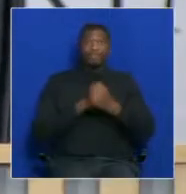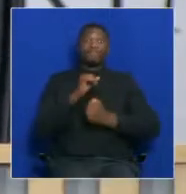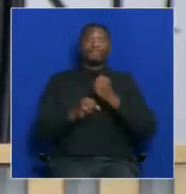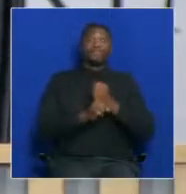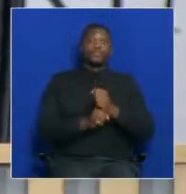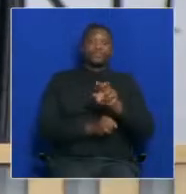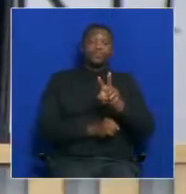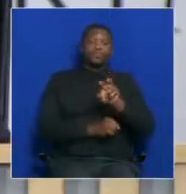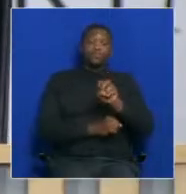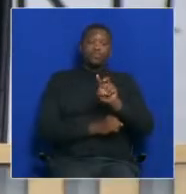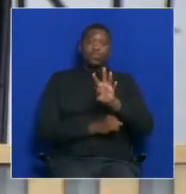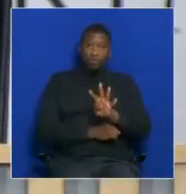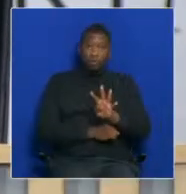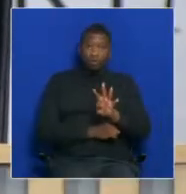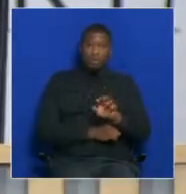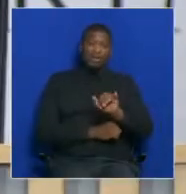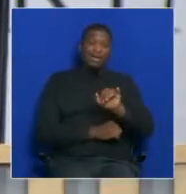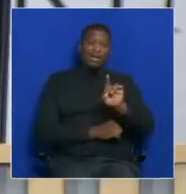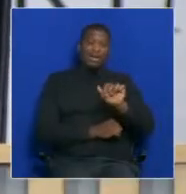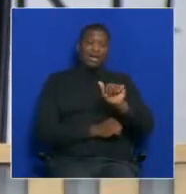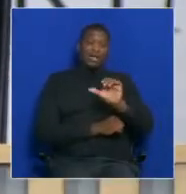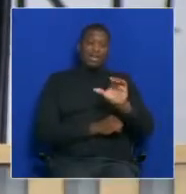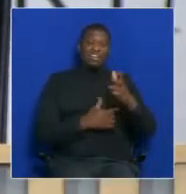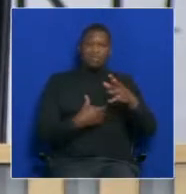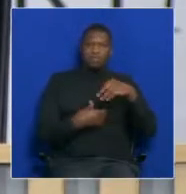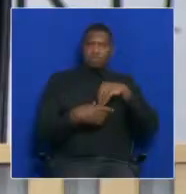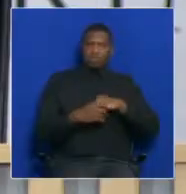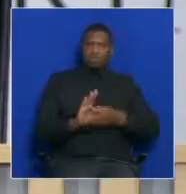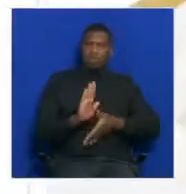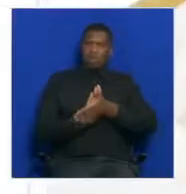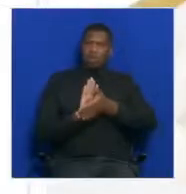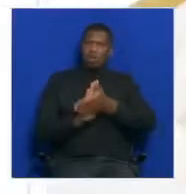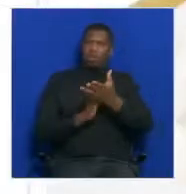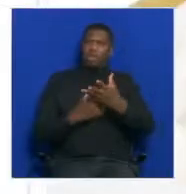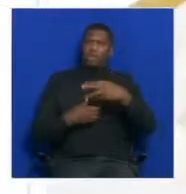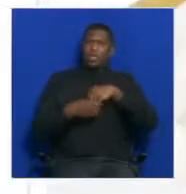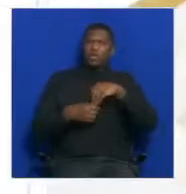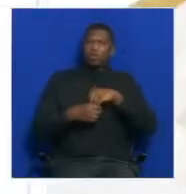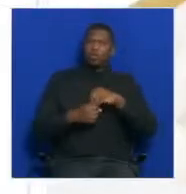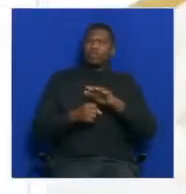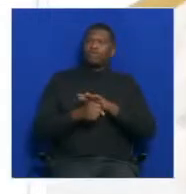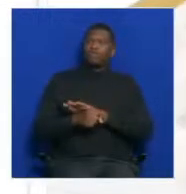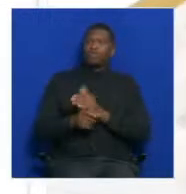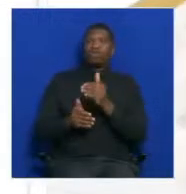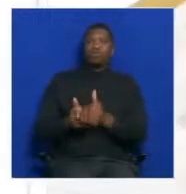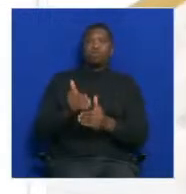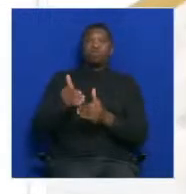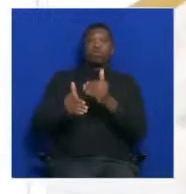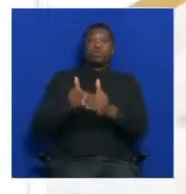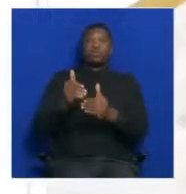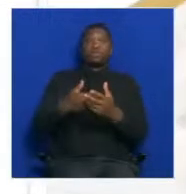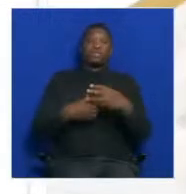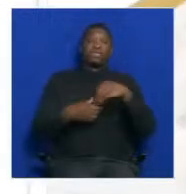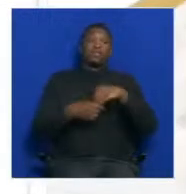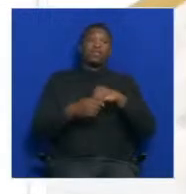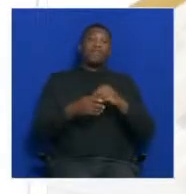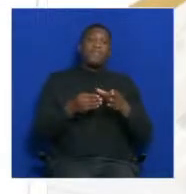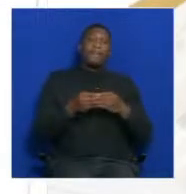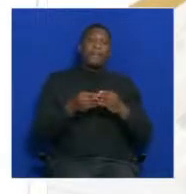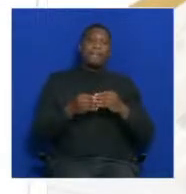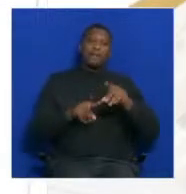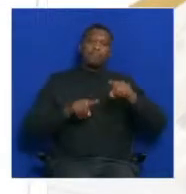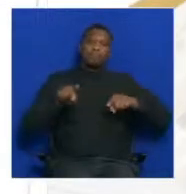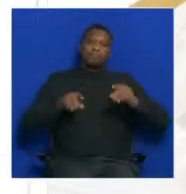embarked on an inclusive process involving members across the department to produce